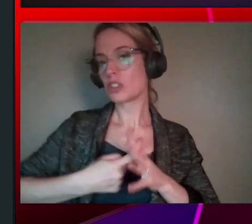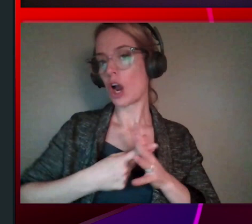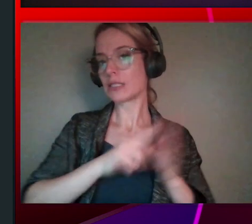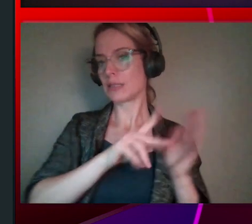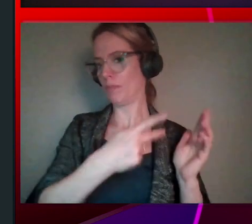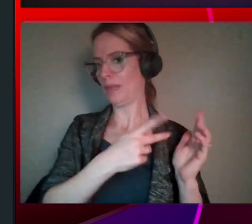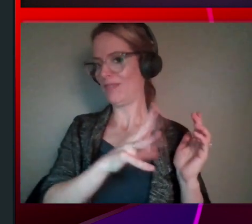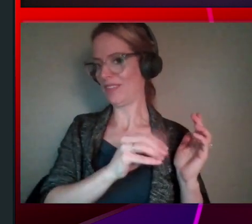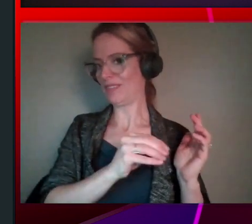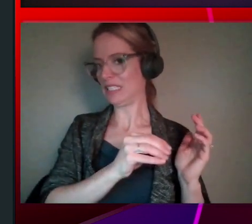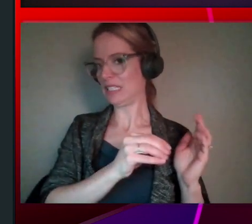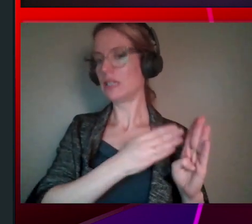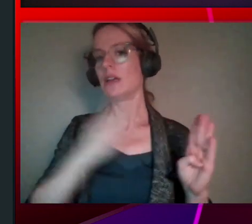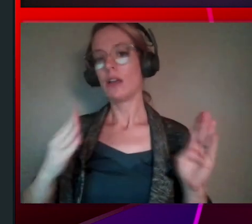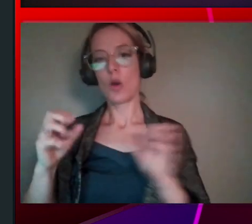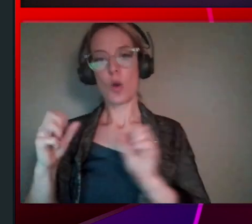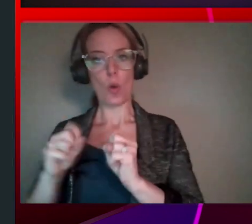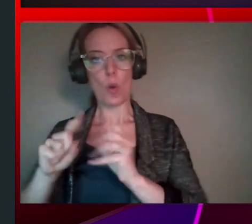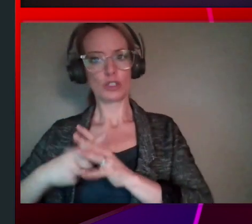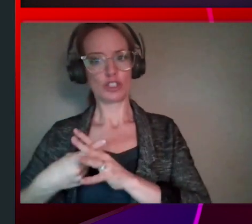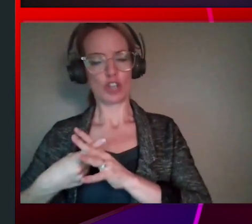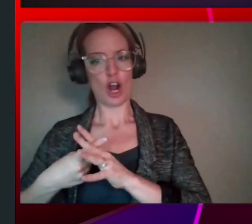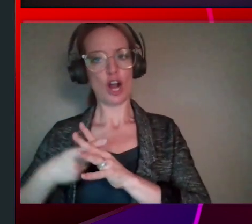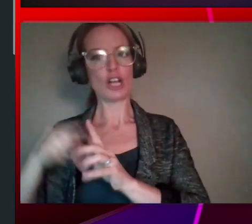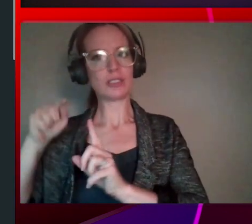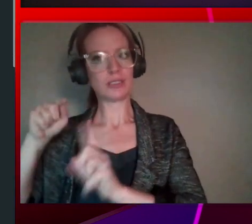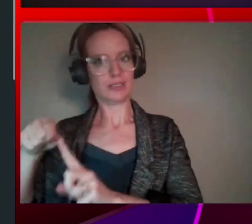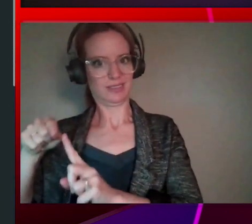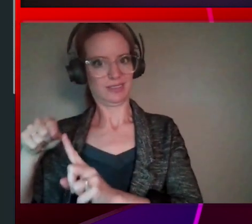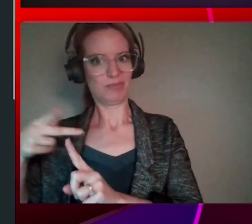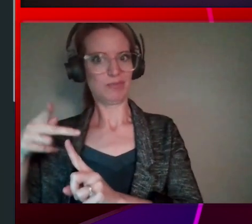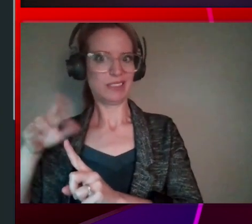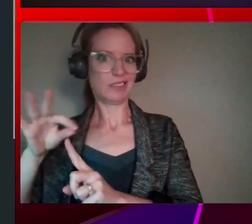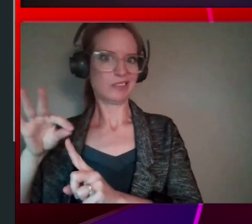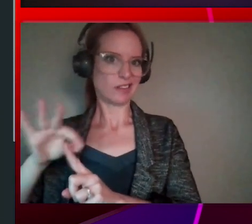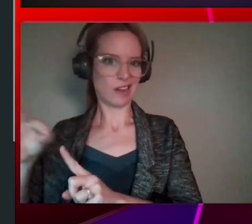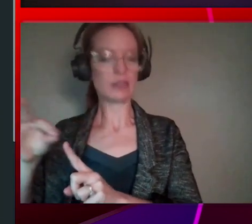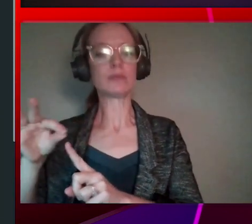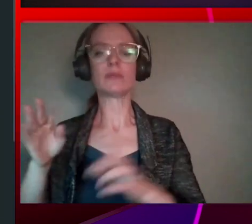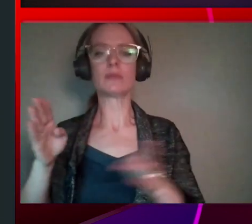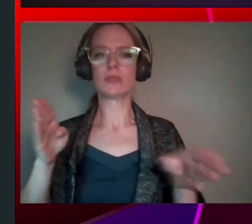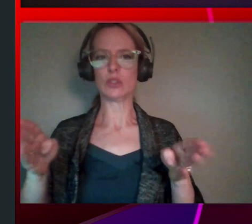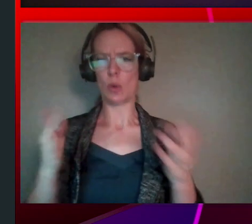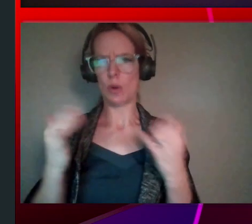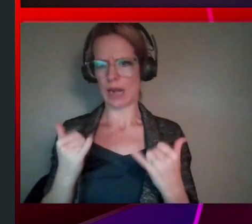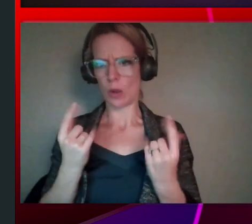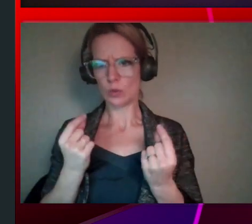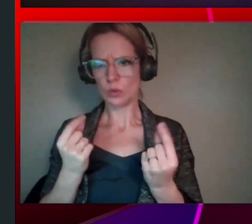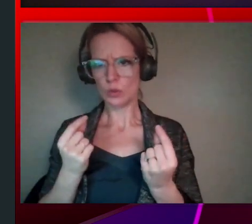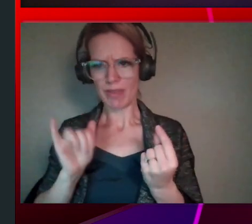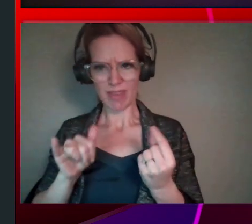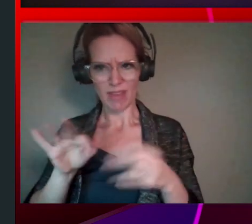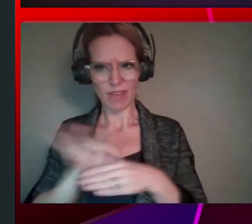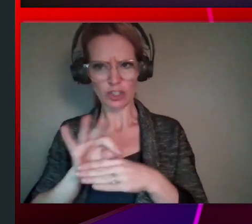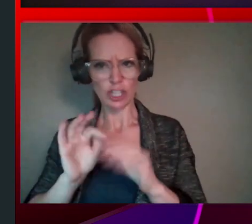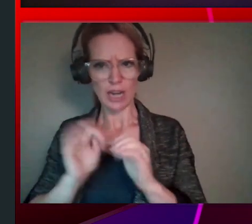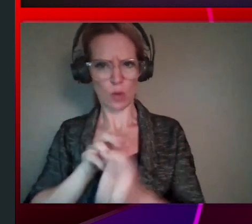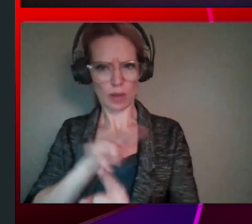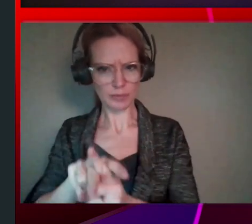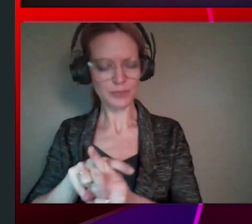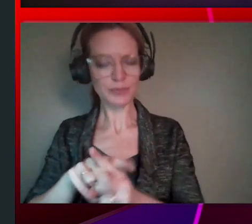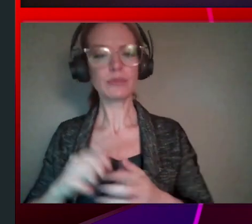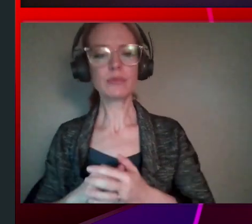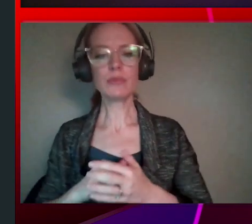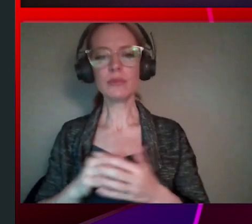starts. So what I can do with this function is I can go down and I'm looking at